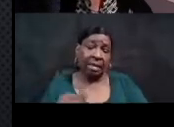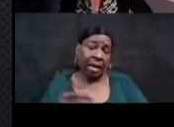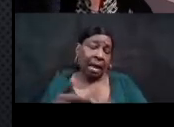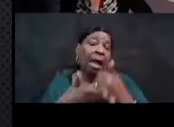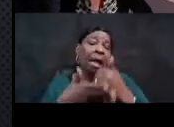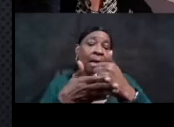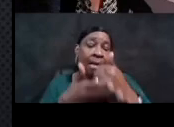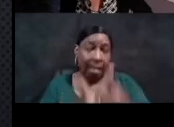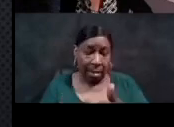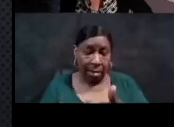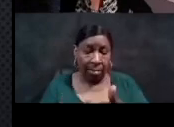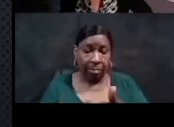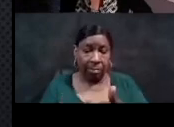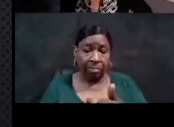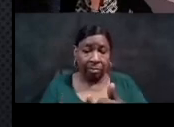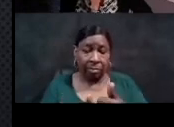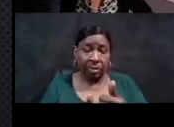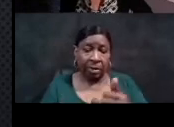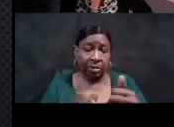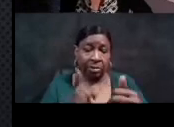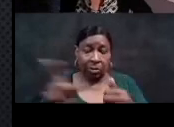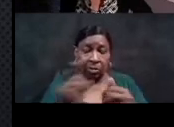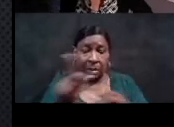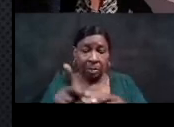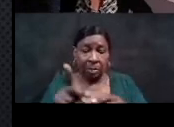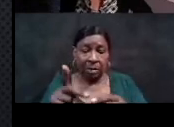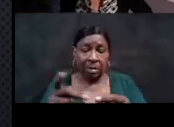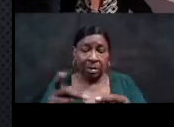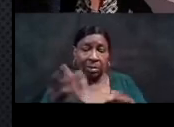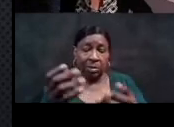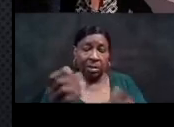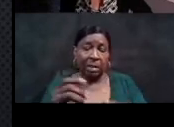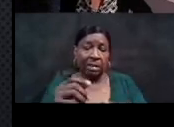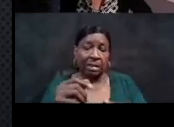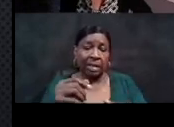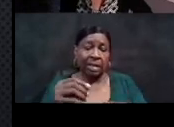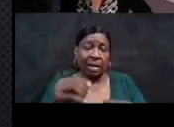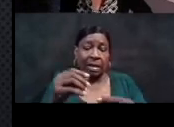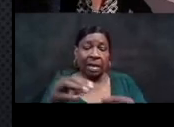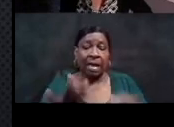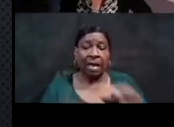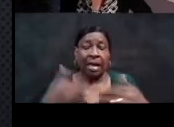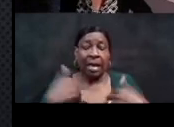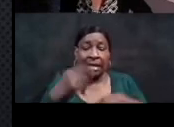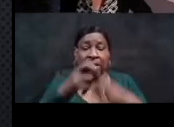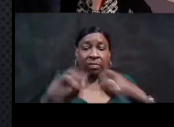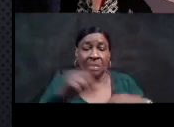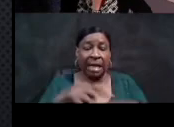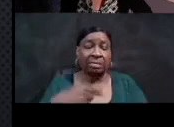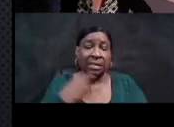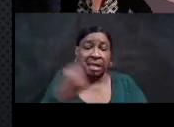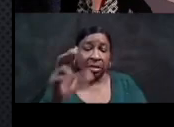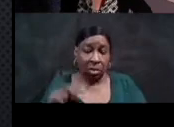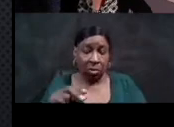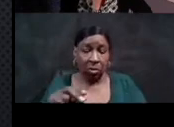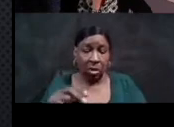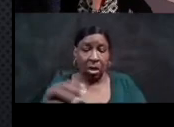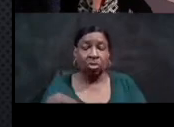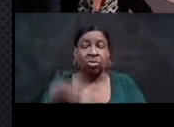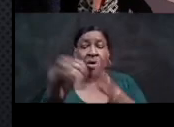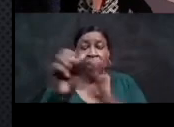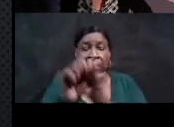it difficult to say no when certain states come knocking to ask for detention to be carried out